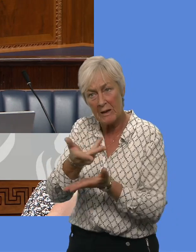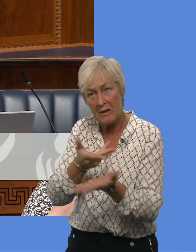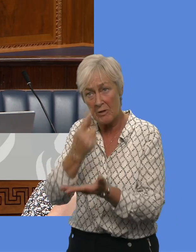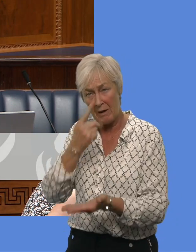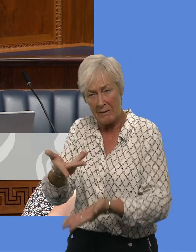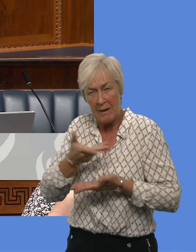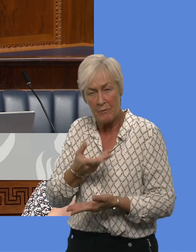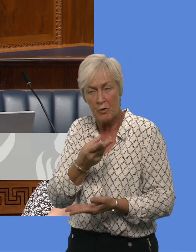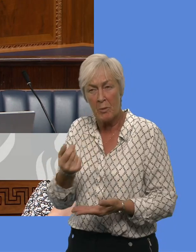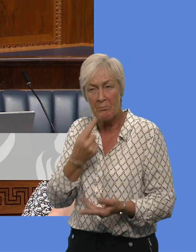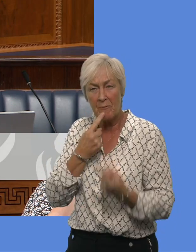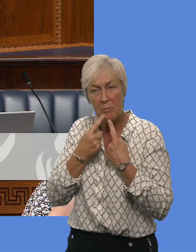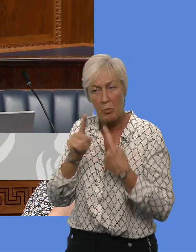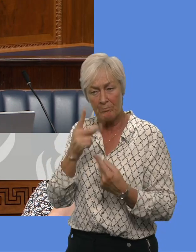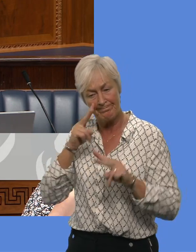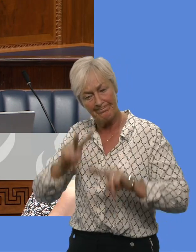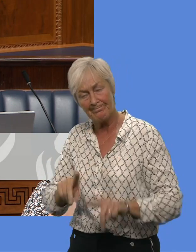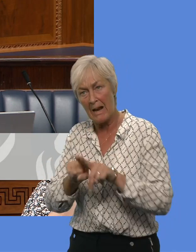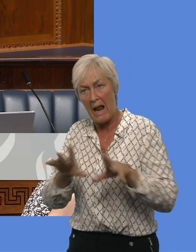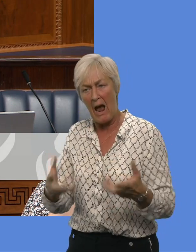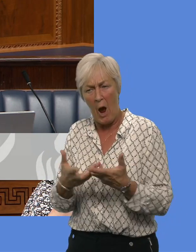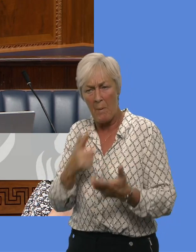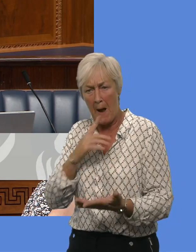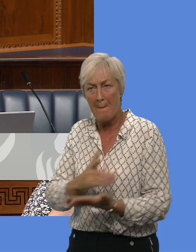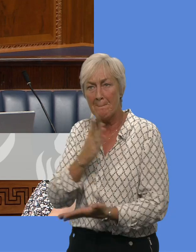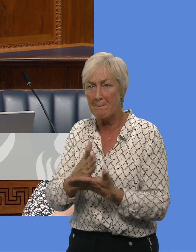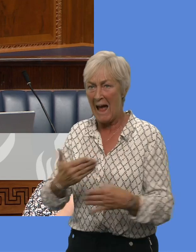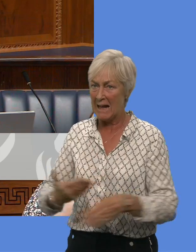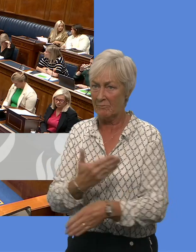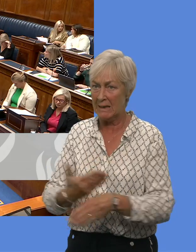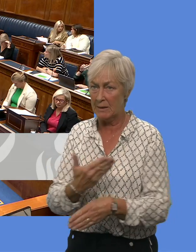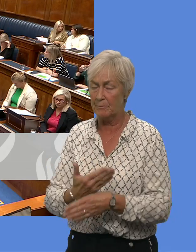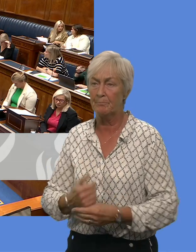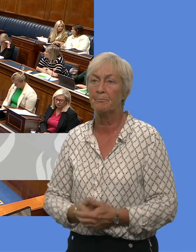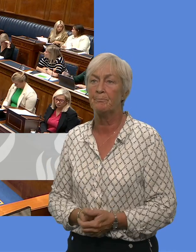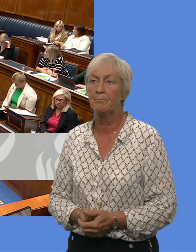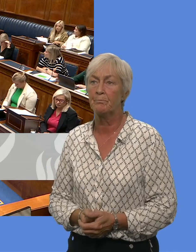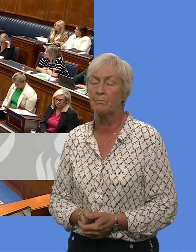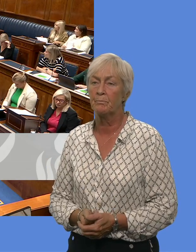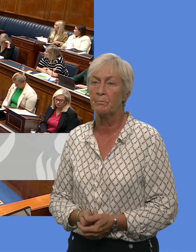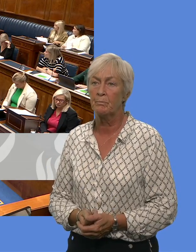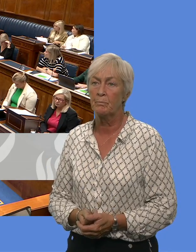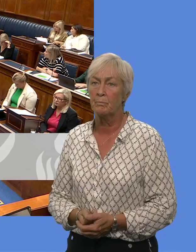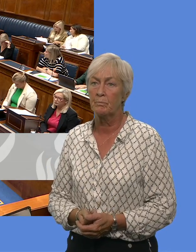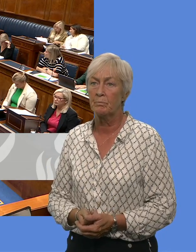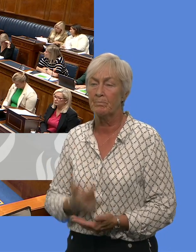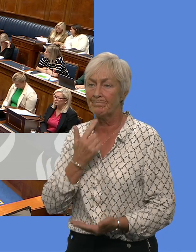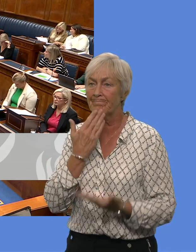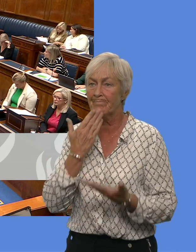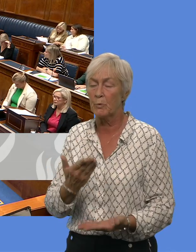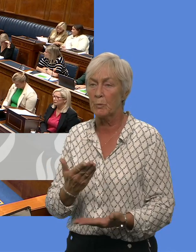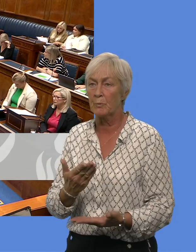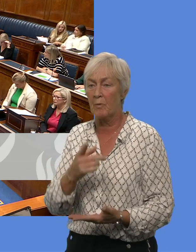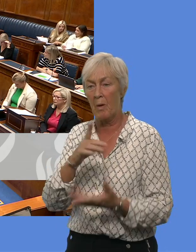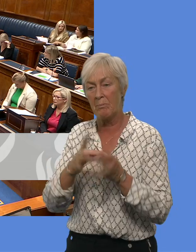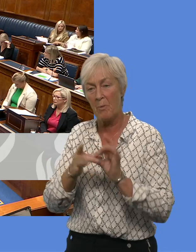us some detail on what that might look like and how we're going to actively engage that cohort? Thank you. Deputy First Minister. Thank you, Mr. Speaker. Thank the